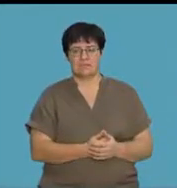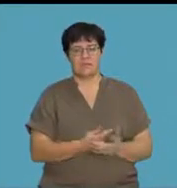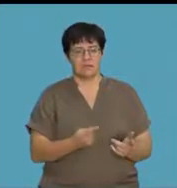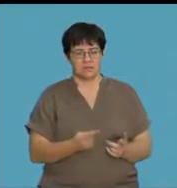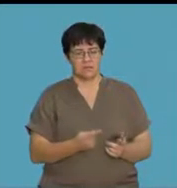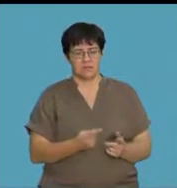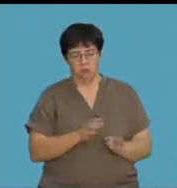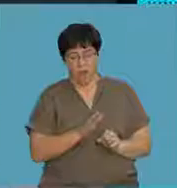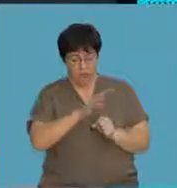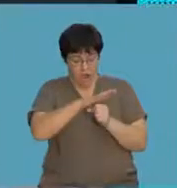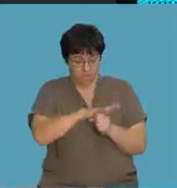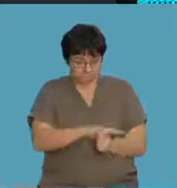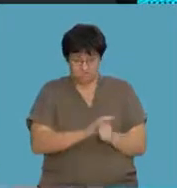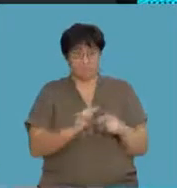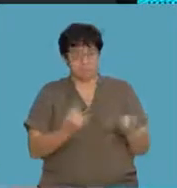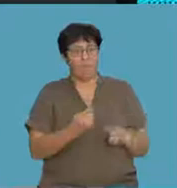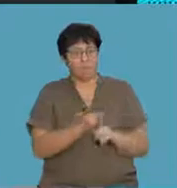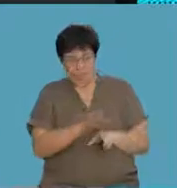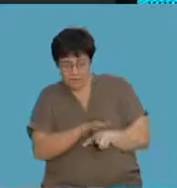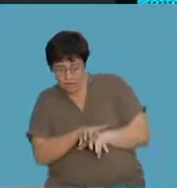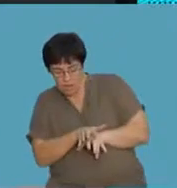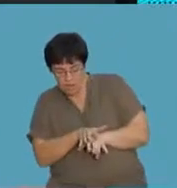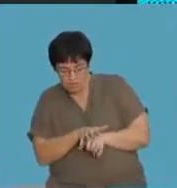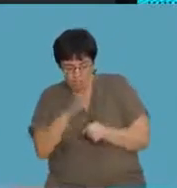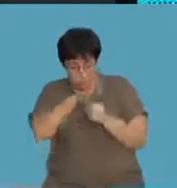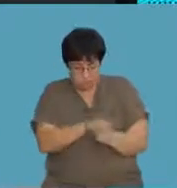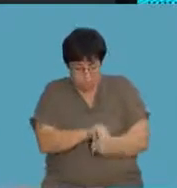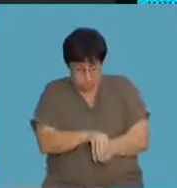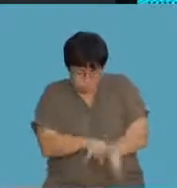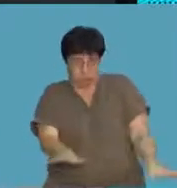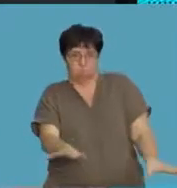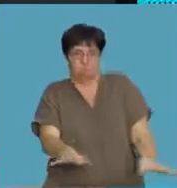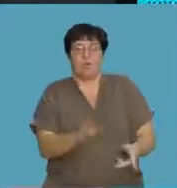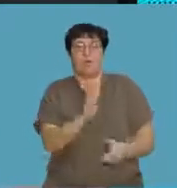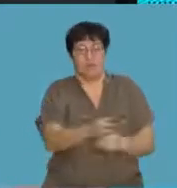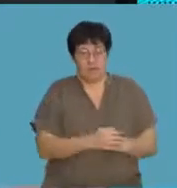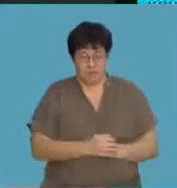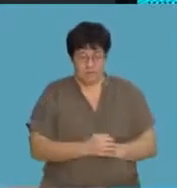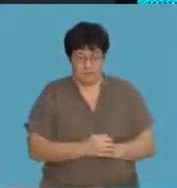all directions. So what we would know even from, our